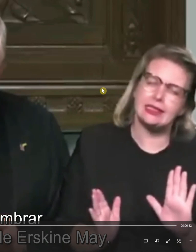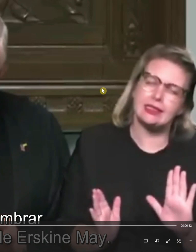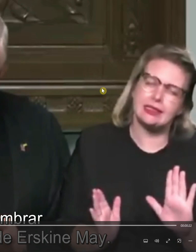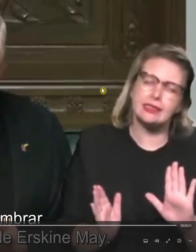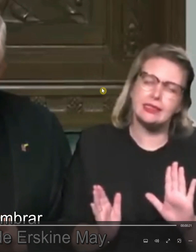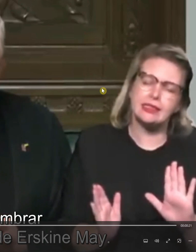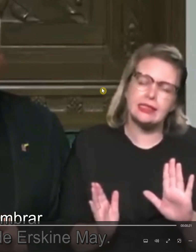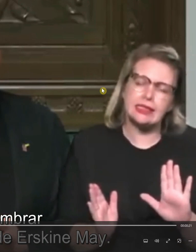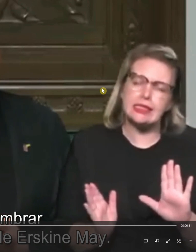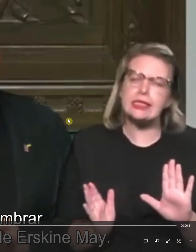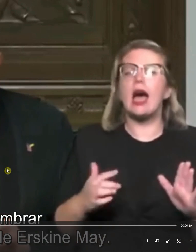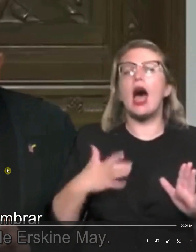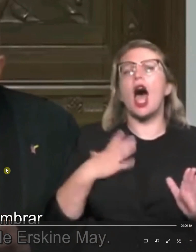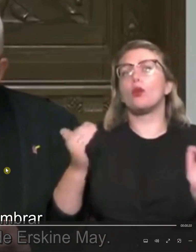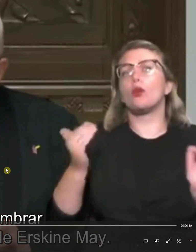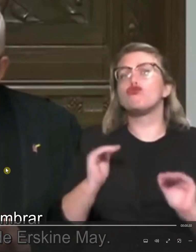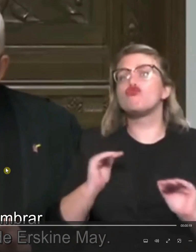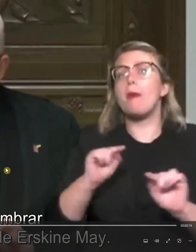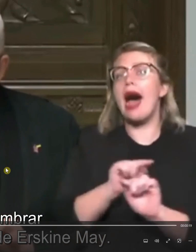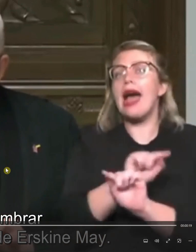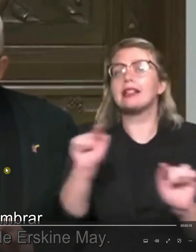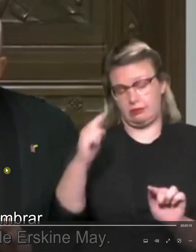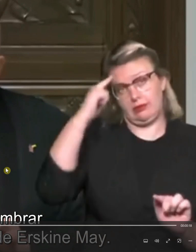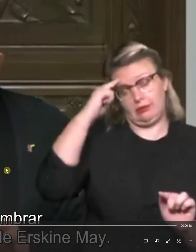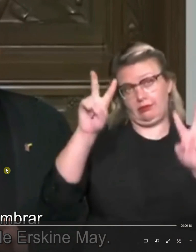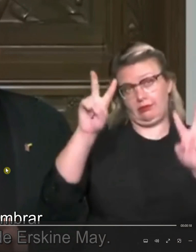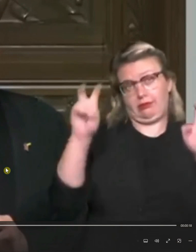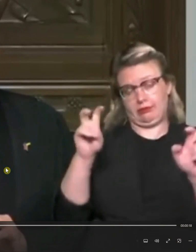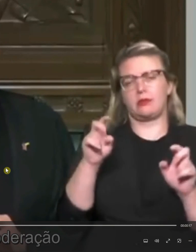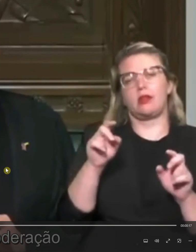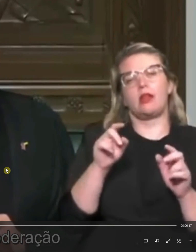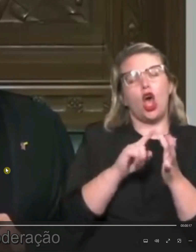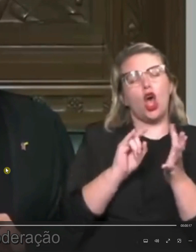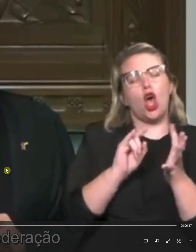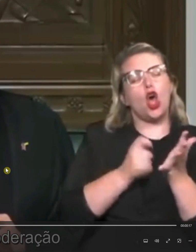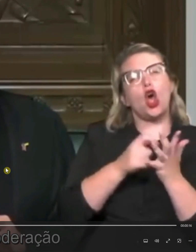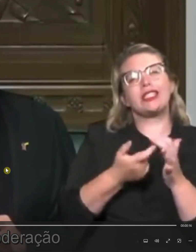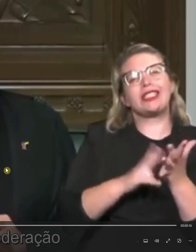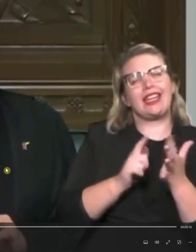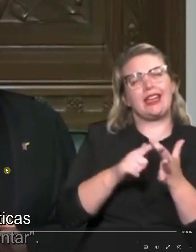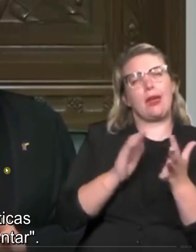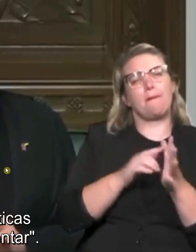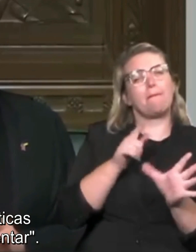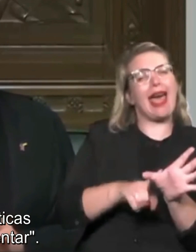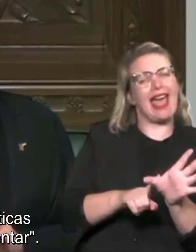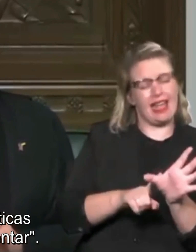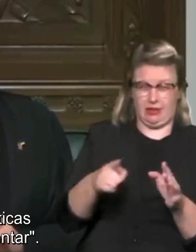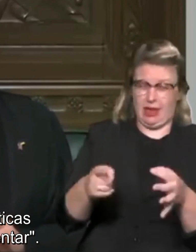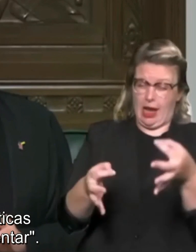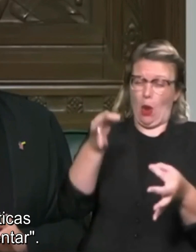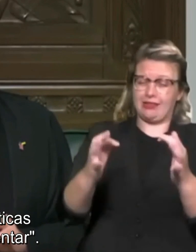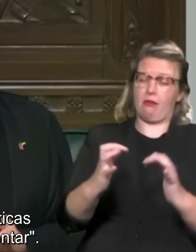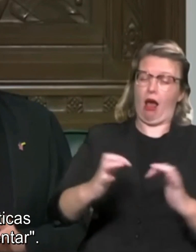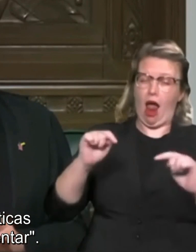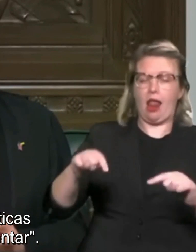I take this opportunity to remind members of the words of Erskine May, good temper and moderation are the characteristics